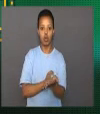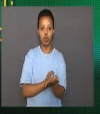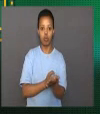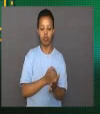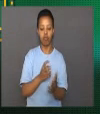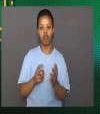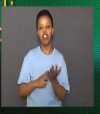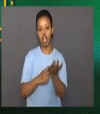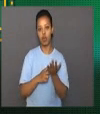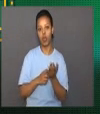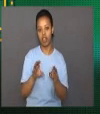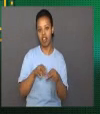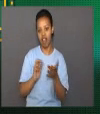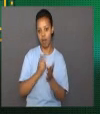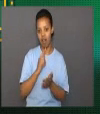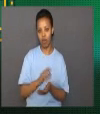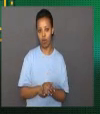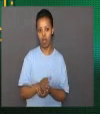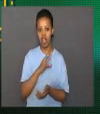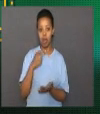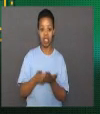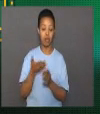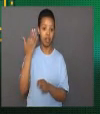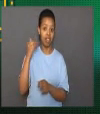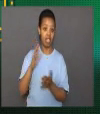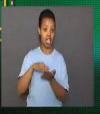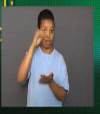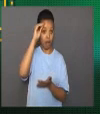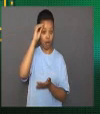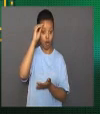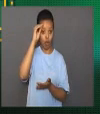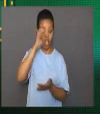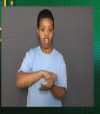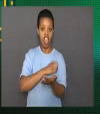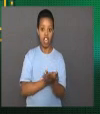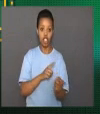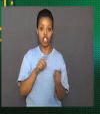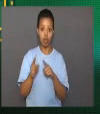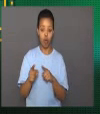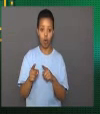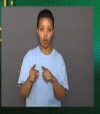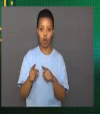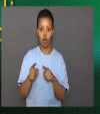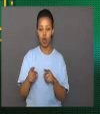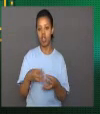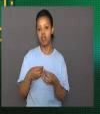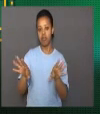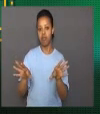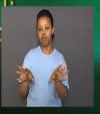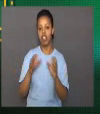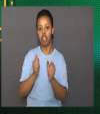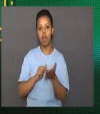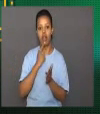transported. As we learned previously, energy is eventually lost through